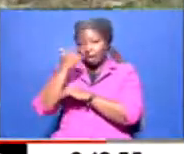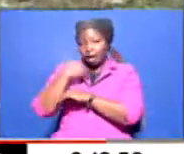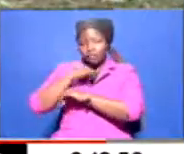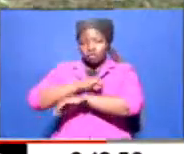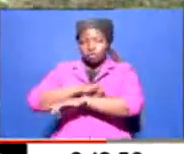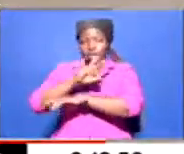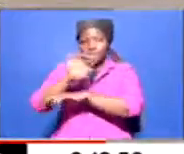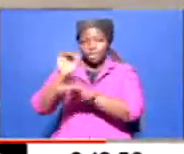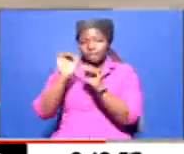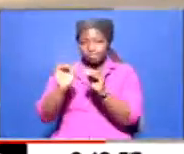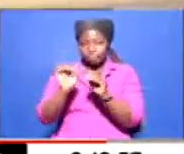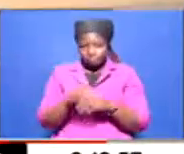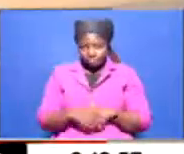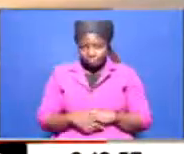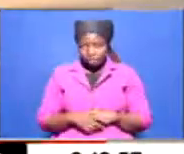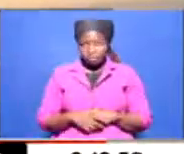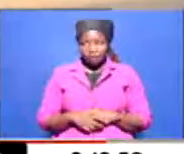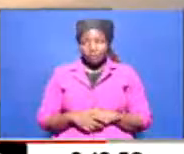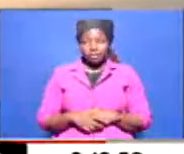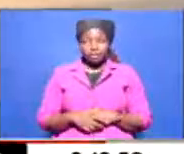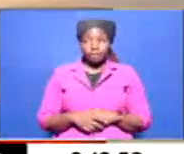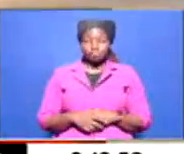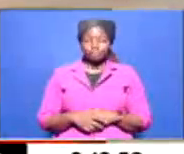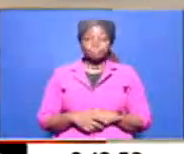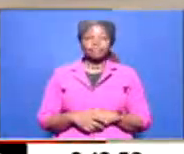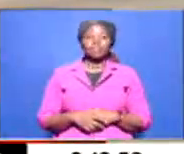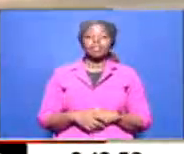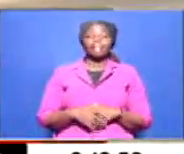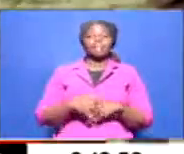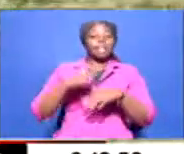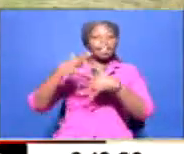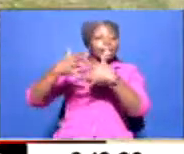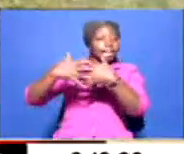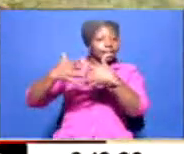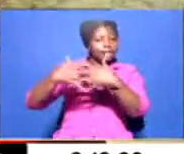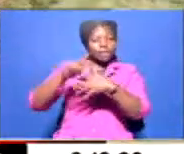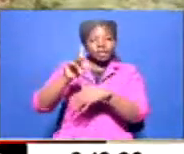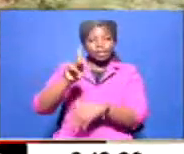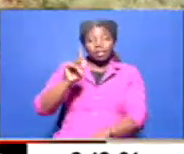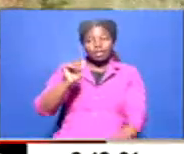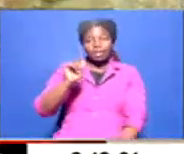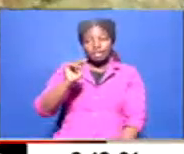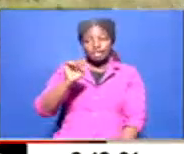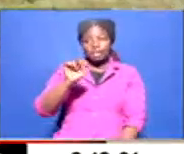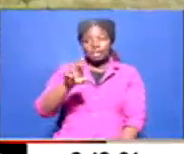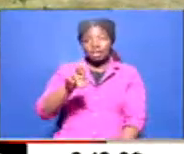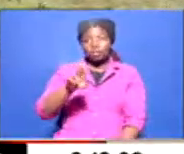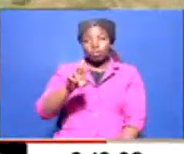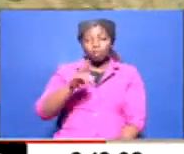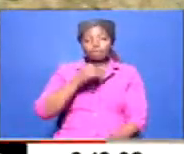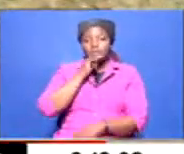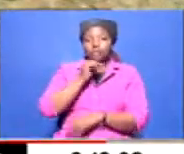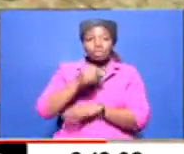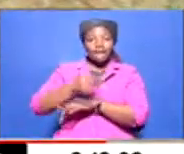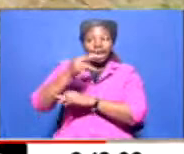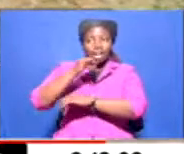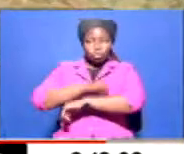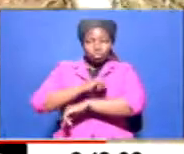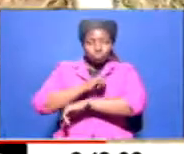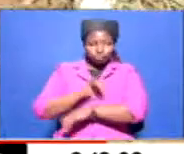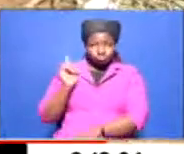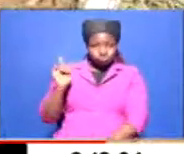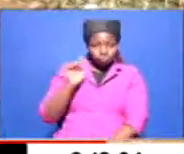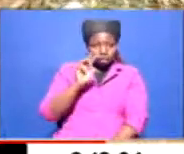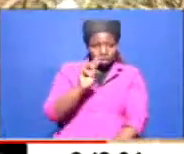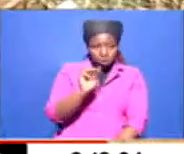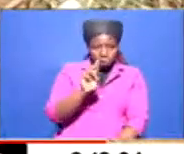First for education. At the gate of Kangaroo Boys High School, Lawrence Muremi donned in his former primary